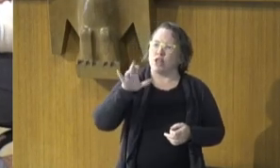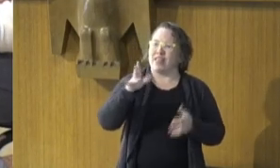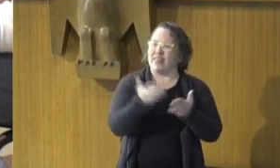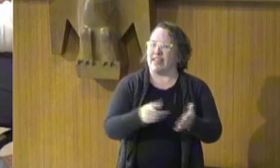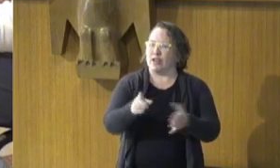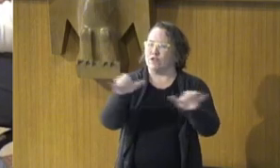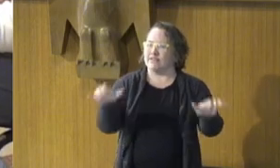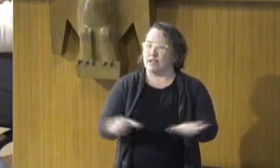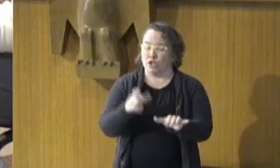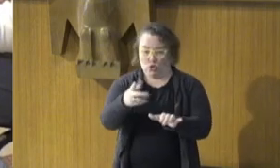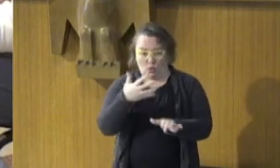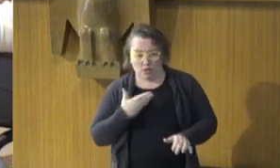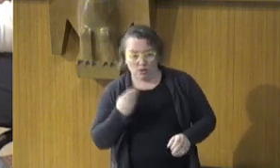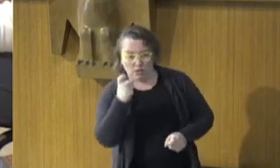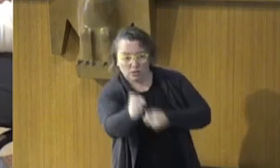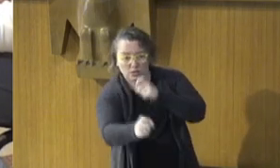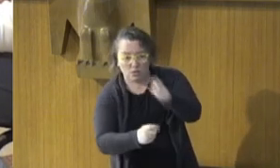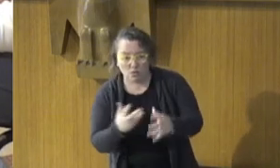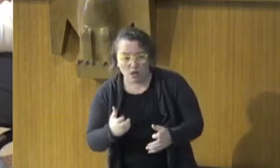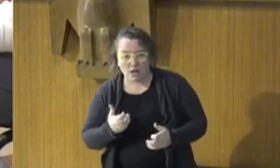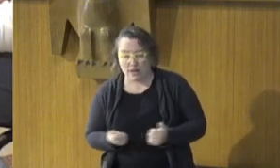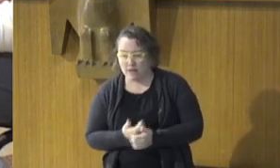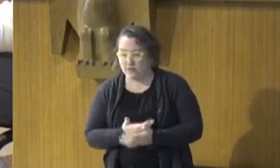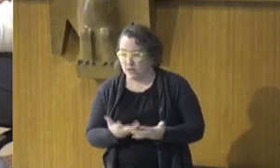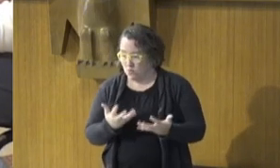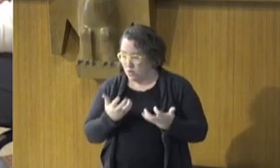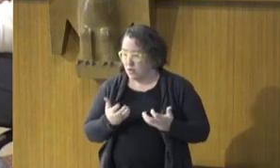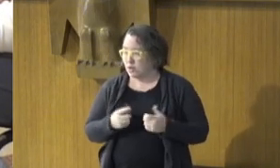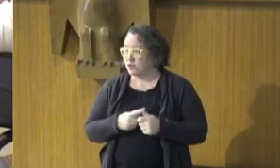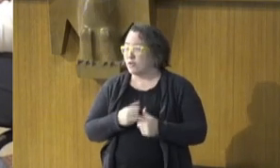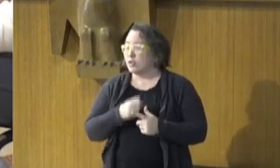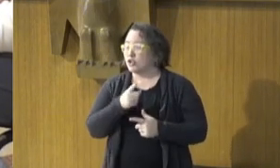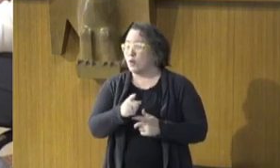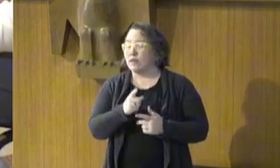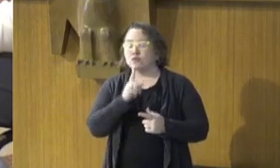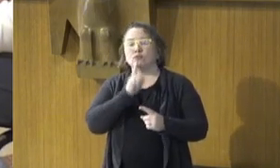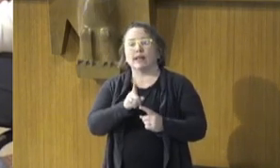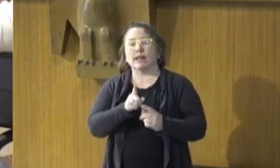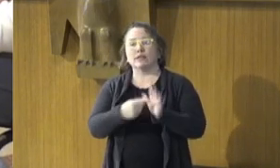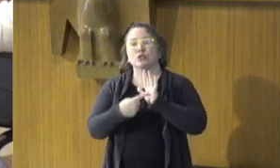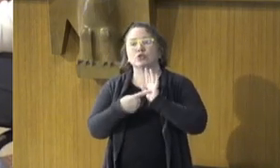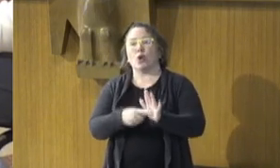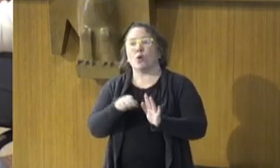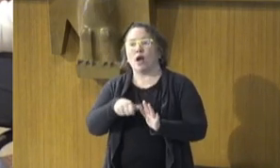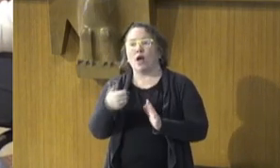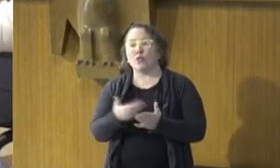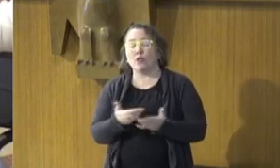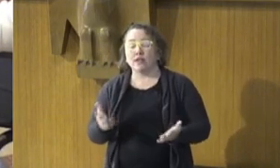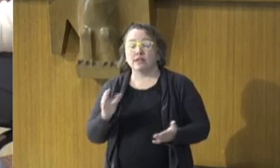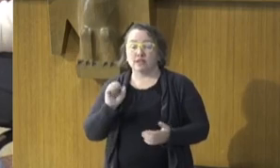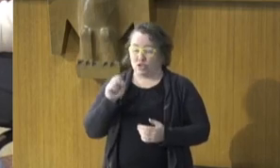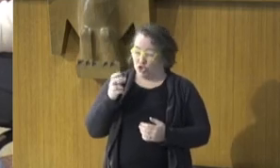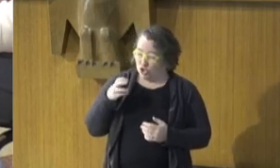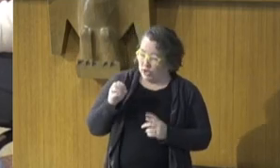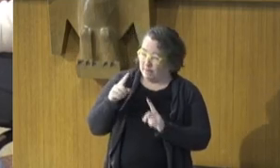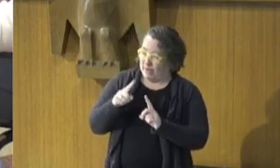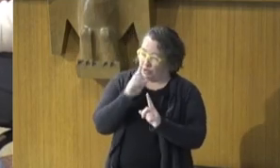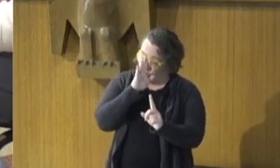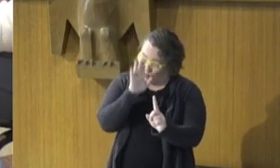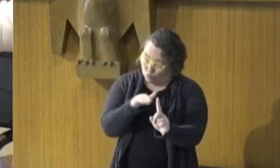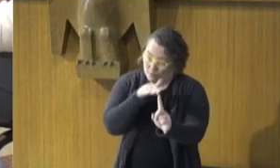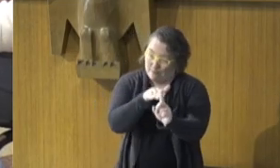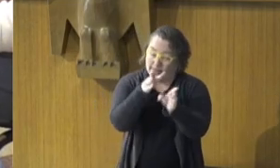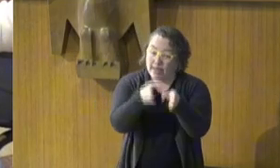my coat. Do you want my shirt too? So you're pulling out something in them that's supposed to, the shame is supposed to then remind them of their